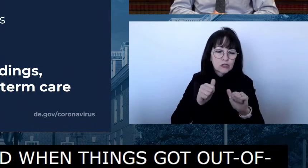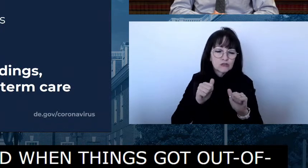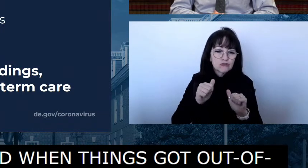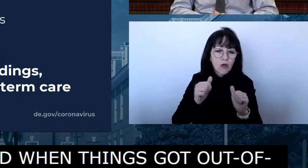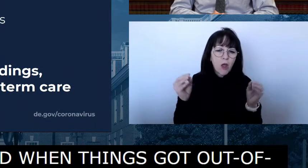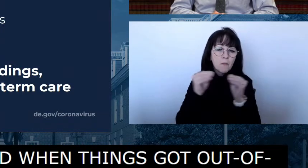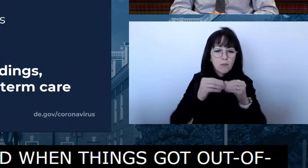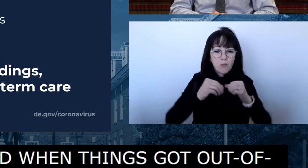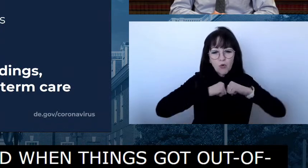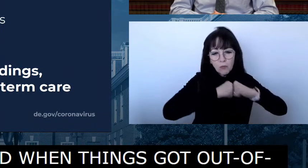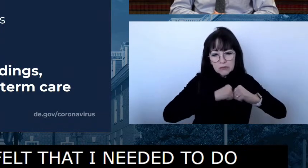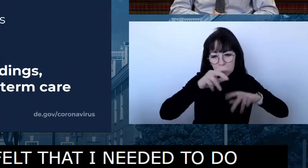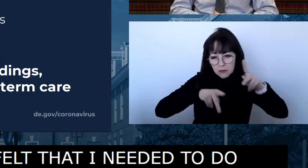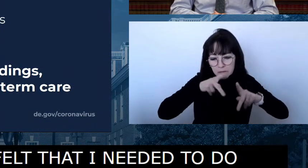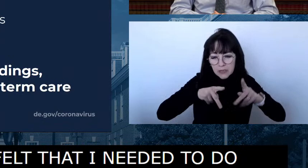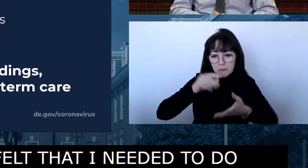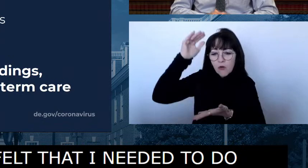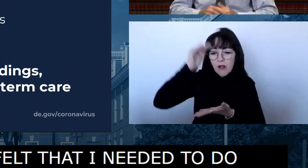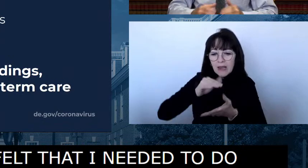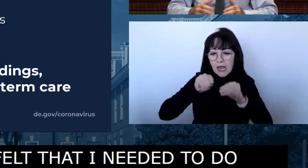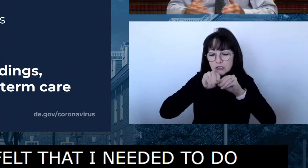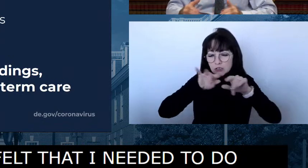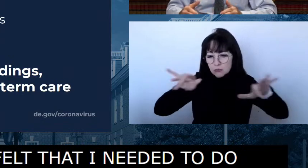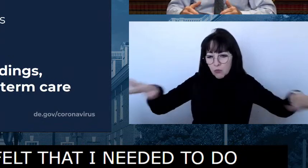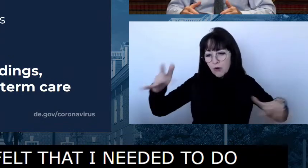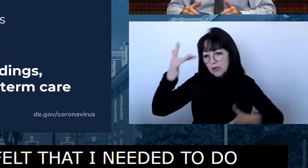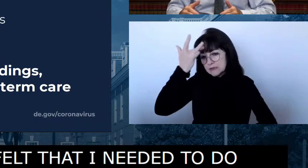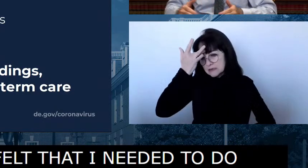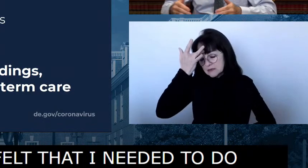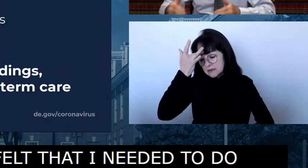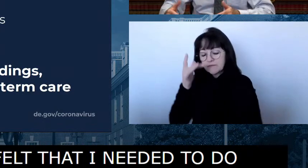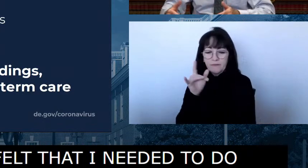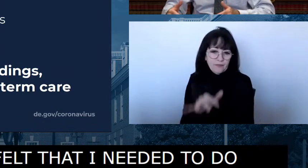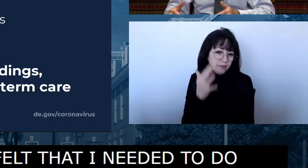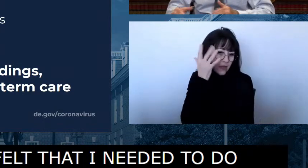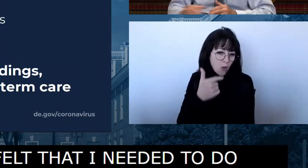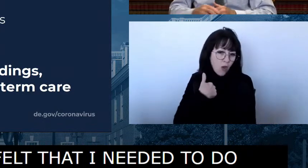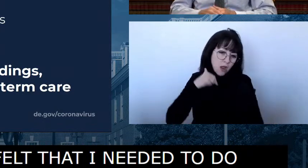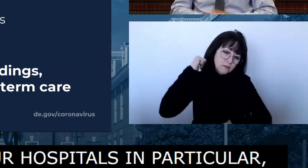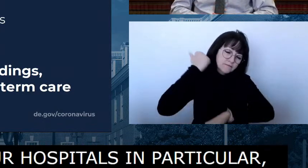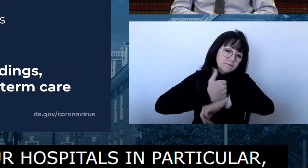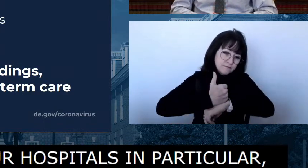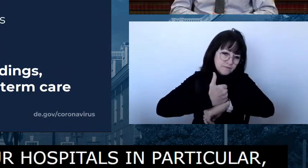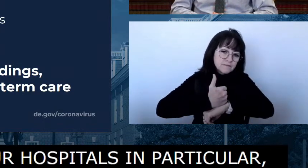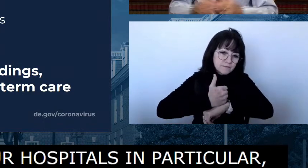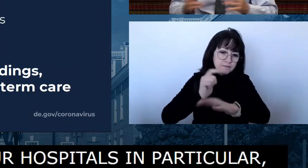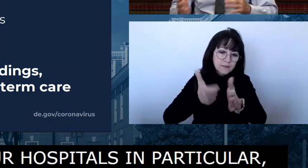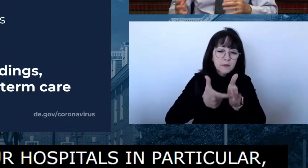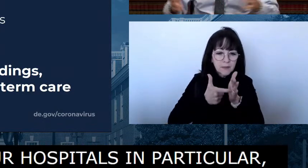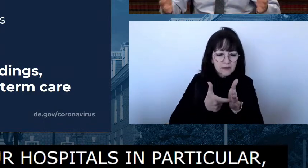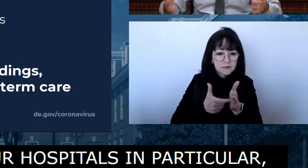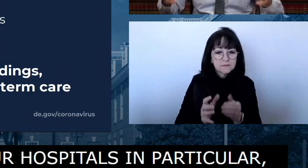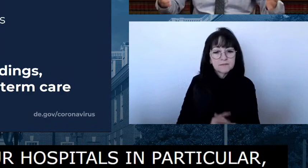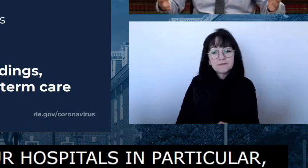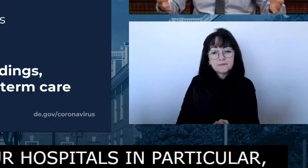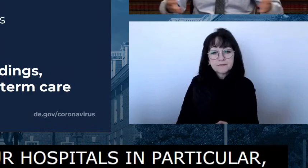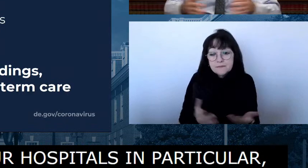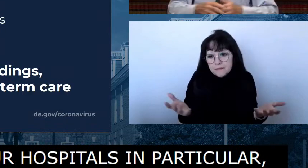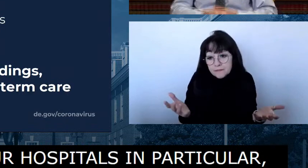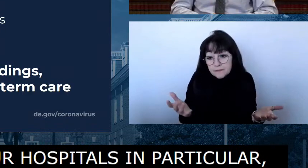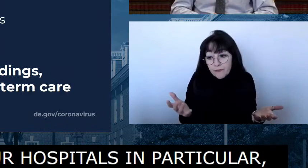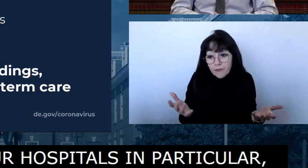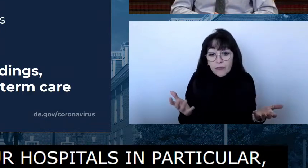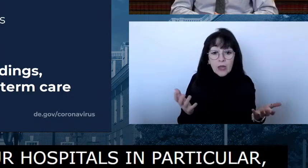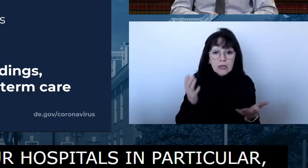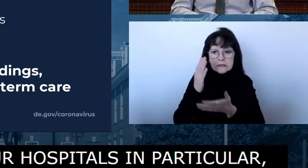hospital capacity was to impose a mandatory mask mandate for indoors. Whether it made a difference or not, I think it made